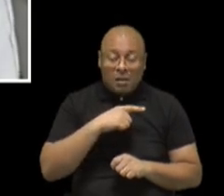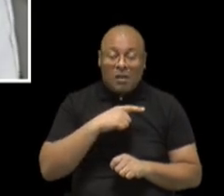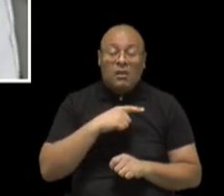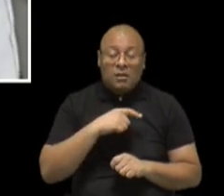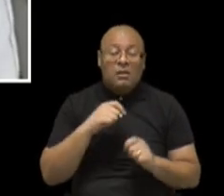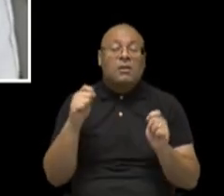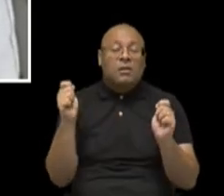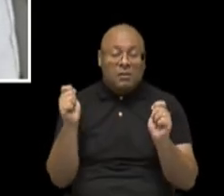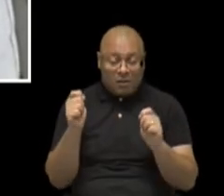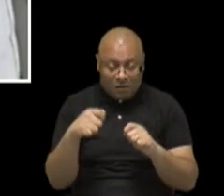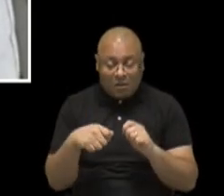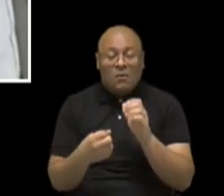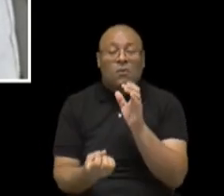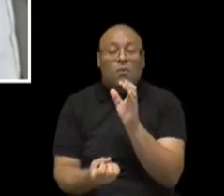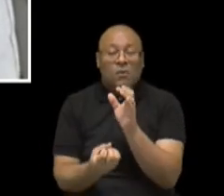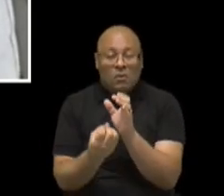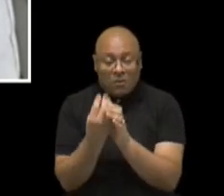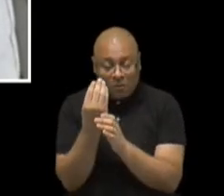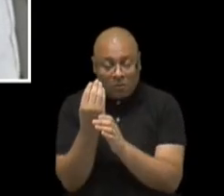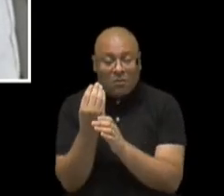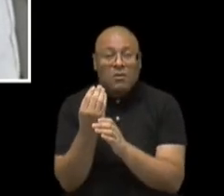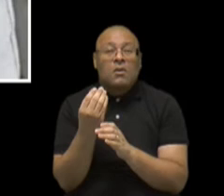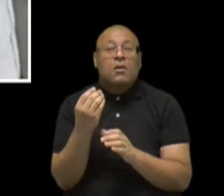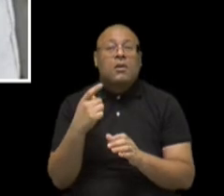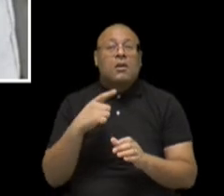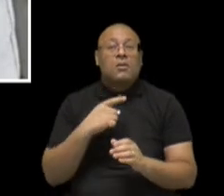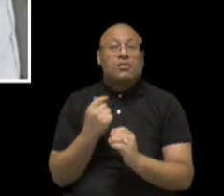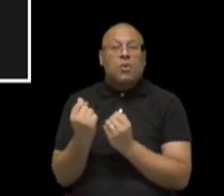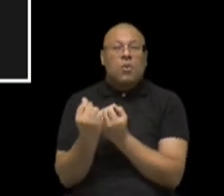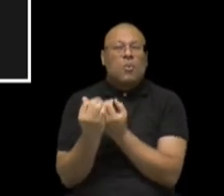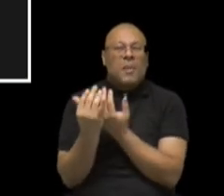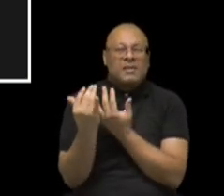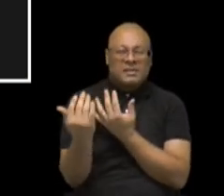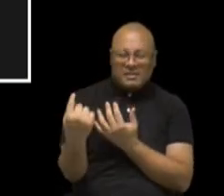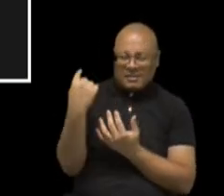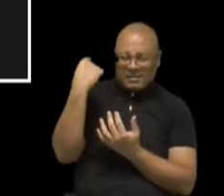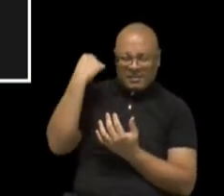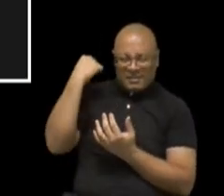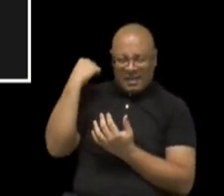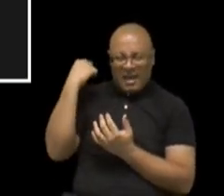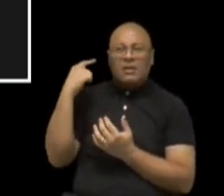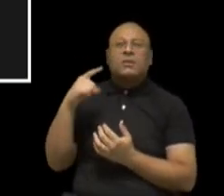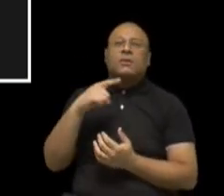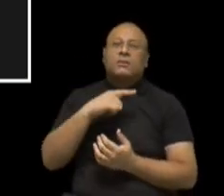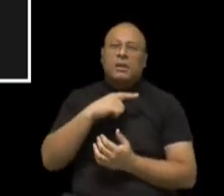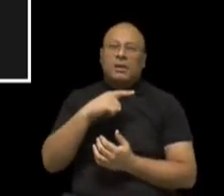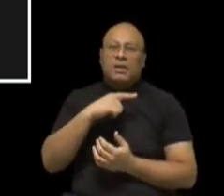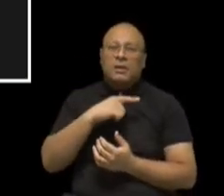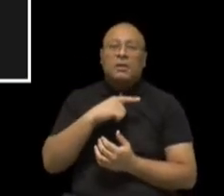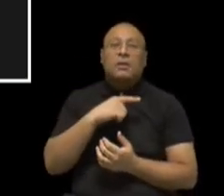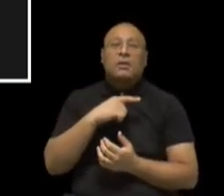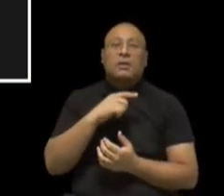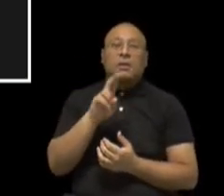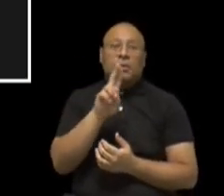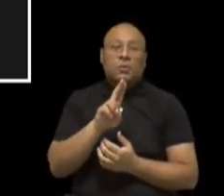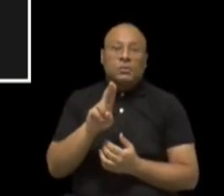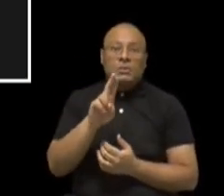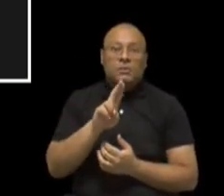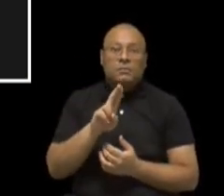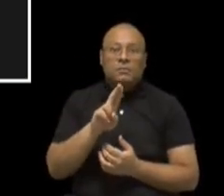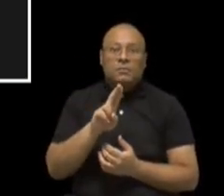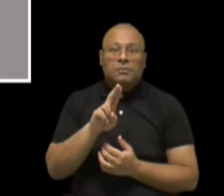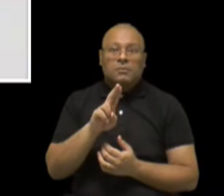they came to Sumirago. They were in the archive with me, and they were there when we picked.